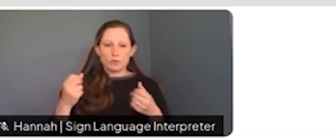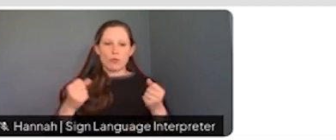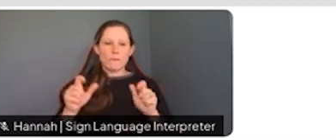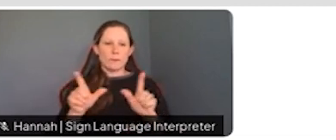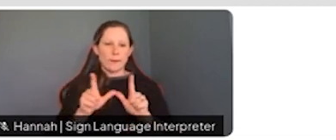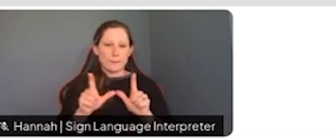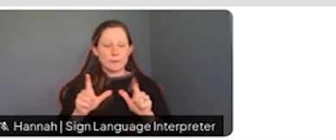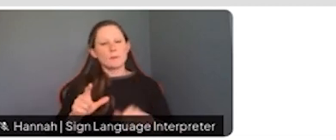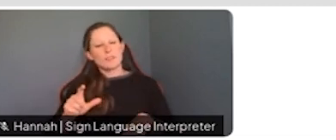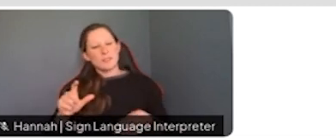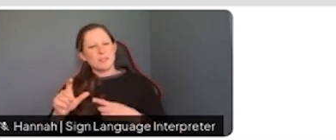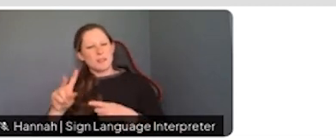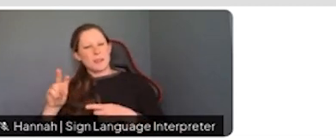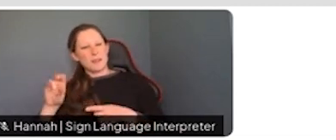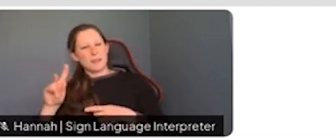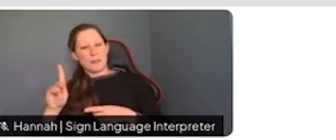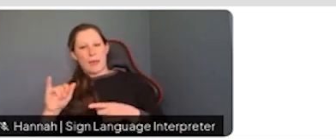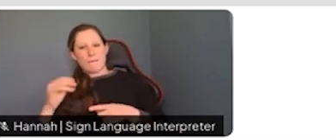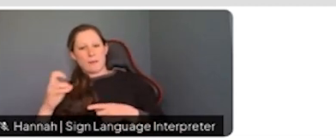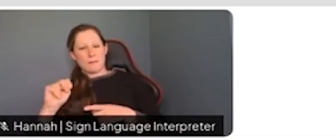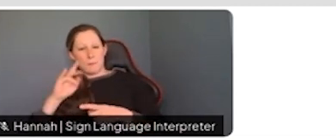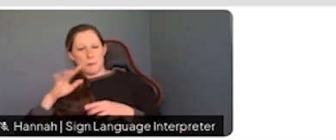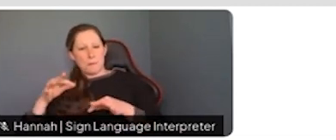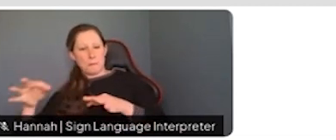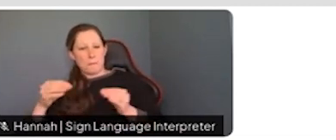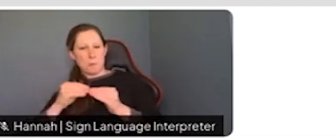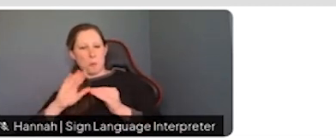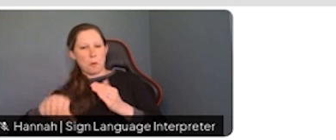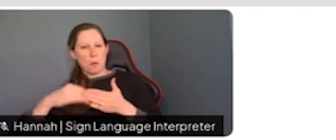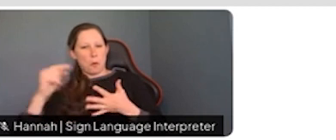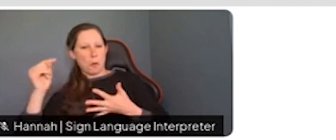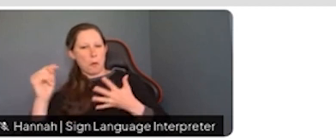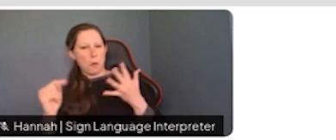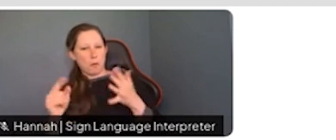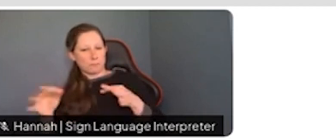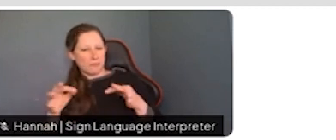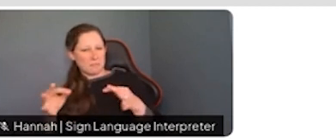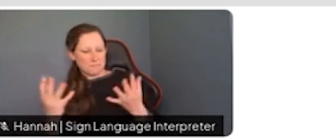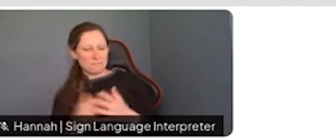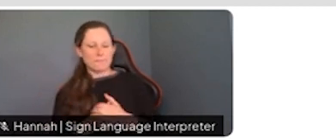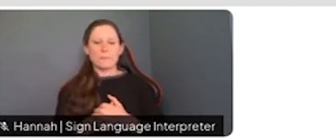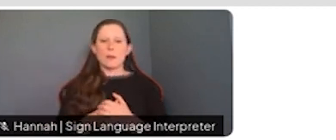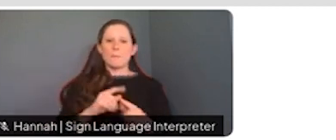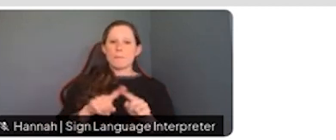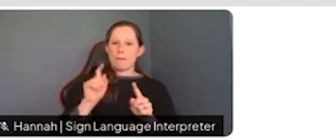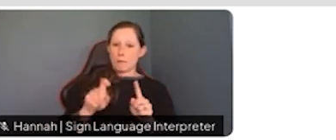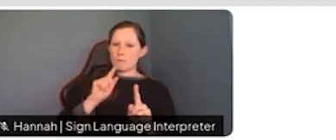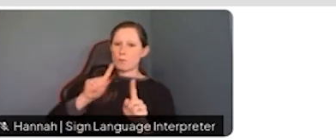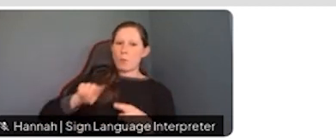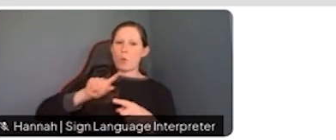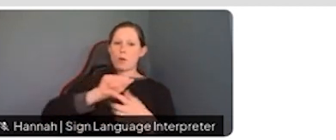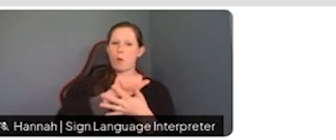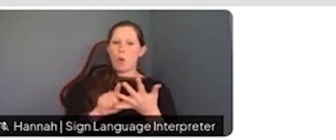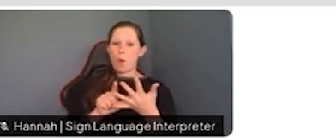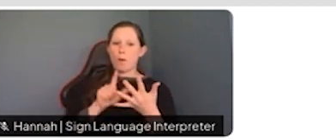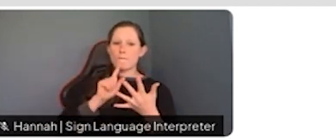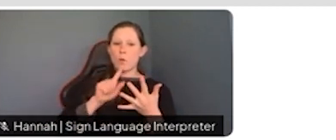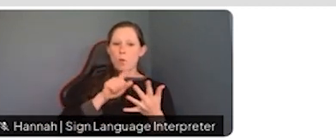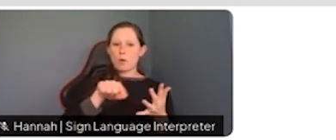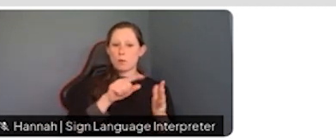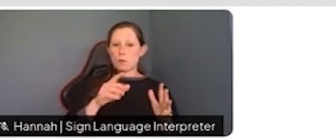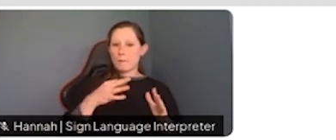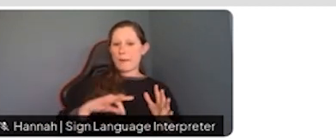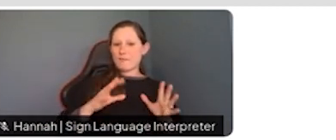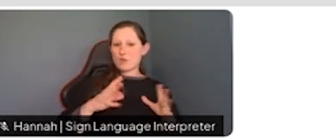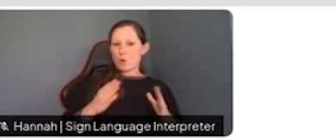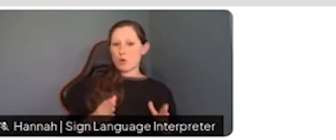demo later as he walks through all the steps. But they have to report these pieces of information for all of their beneficial owners. And again, beneficial